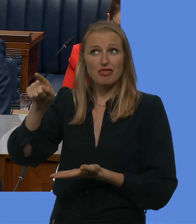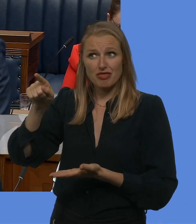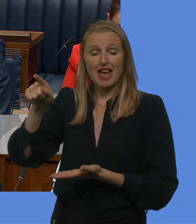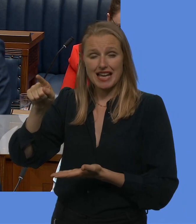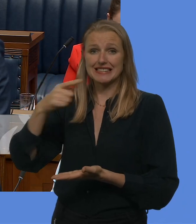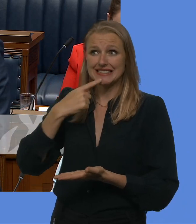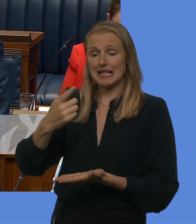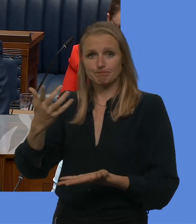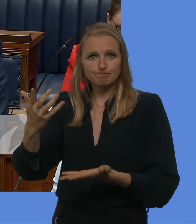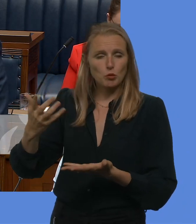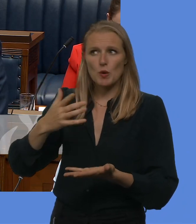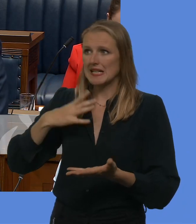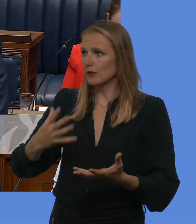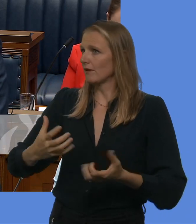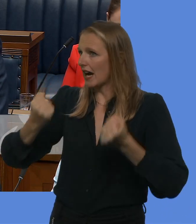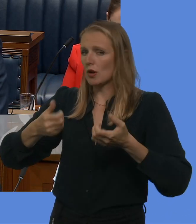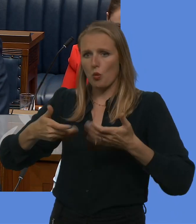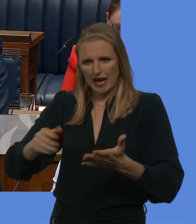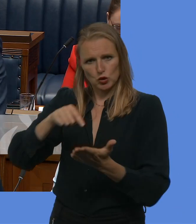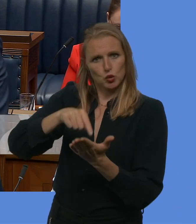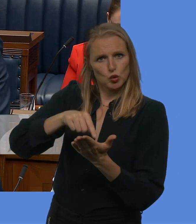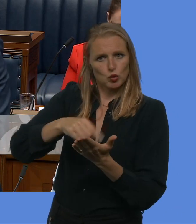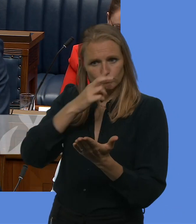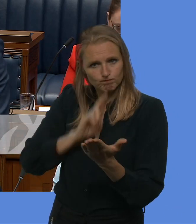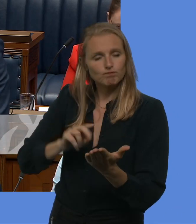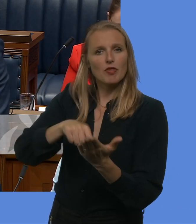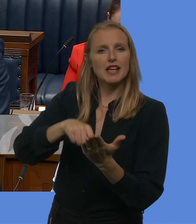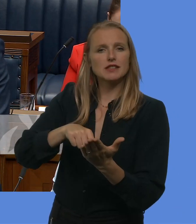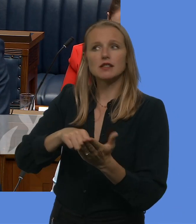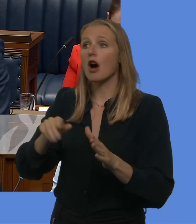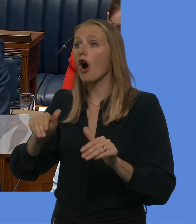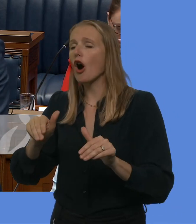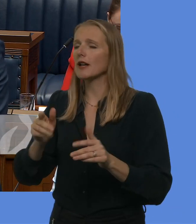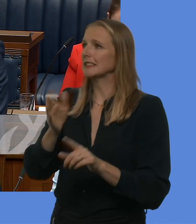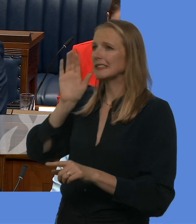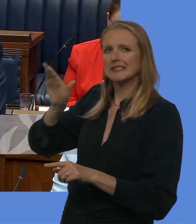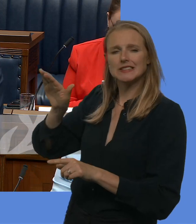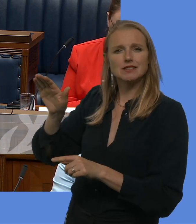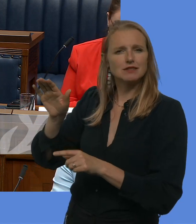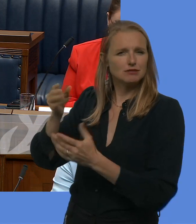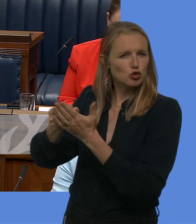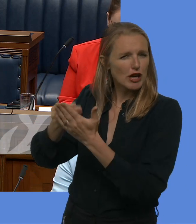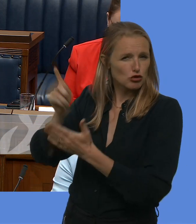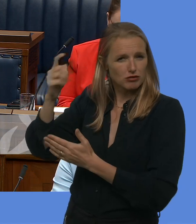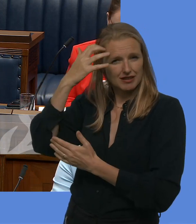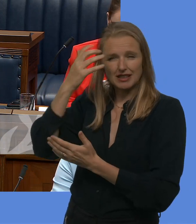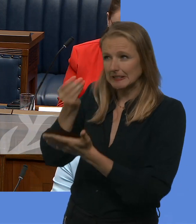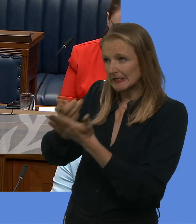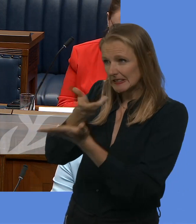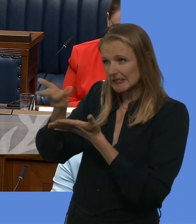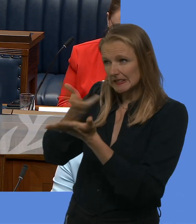to find a way forward. That way forward was to engage with the Treasury, which the Finance Minister, on behalf of the